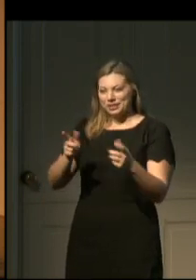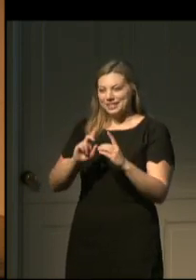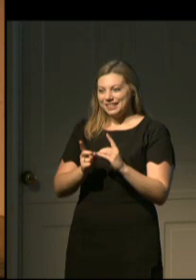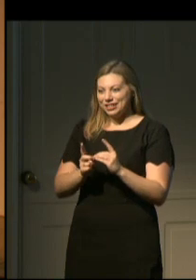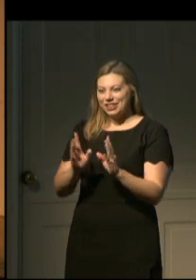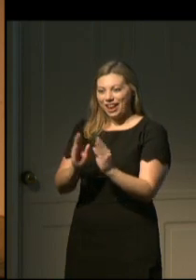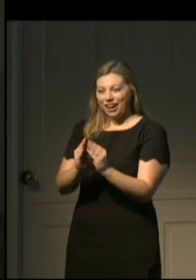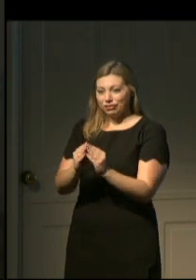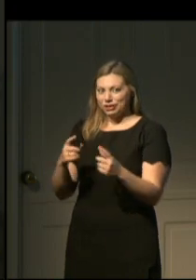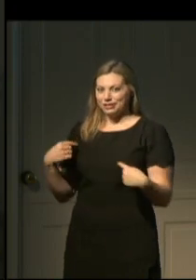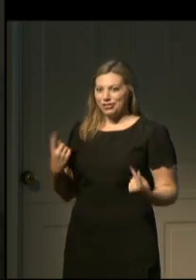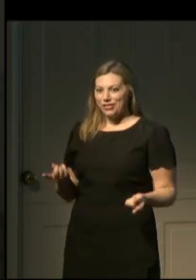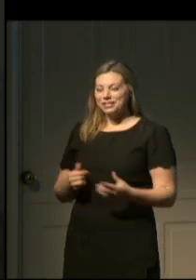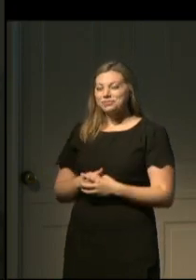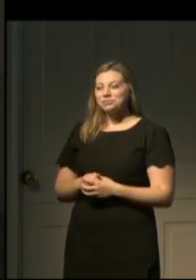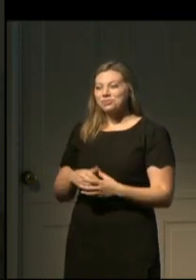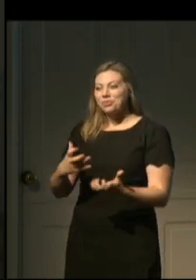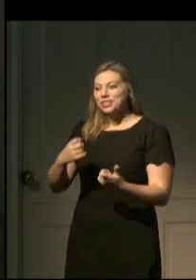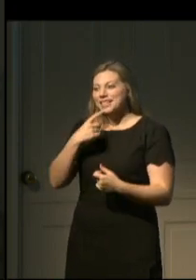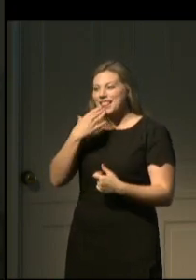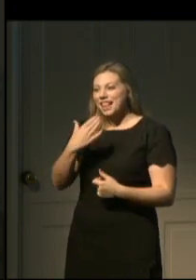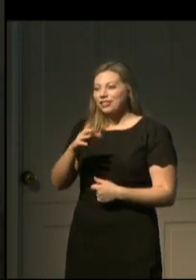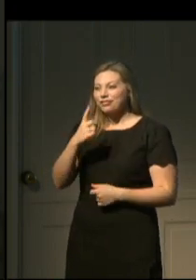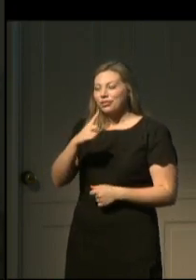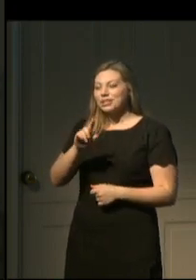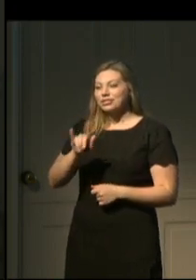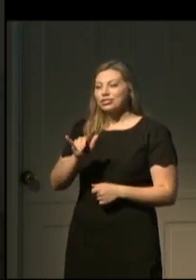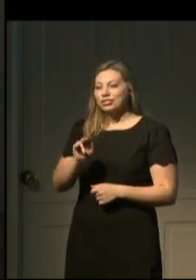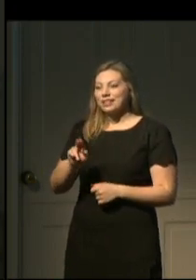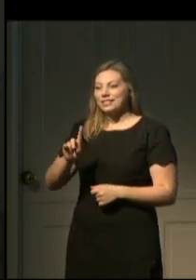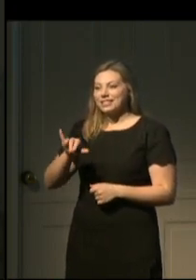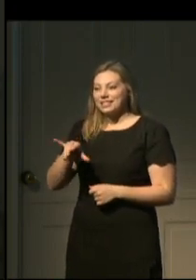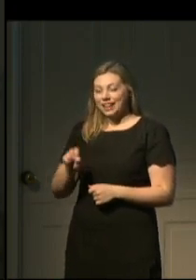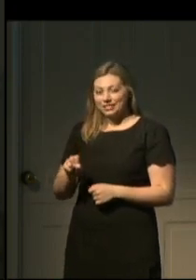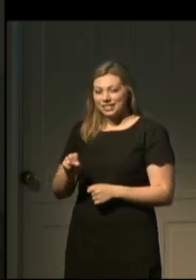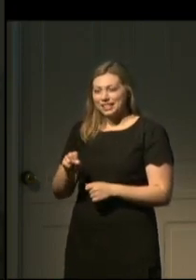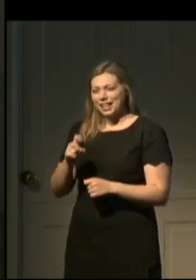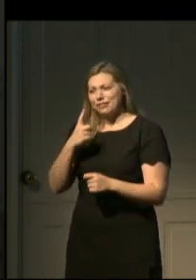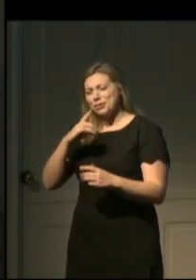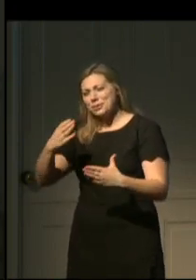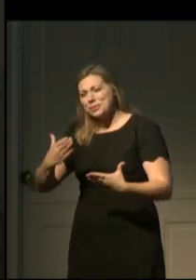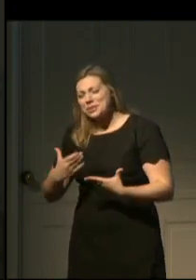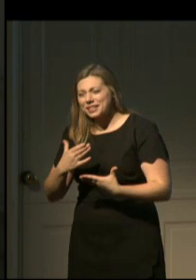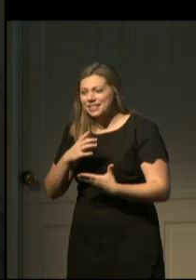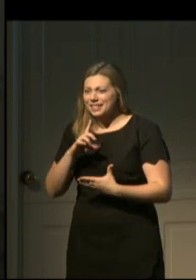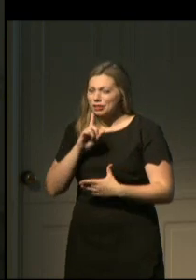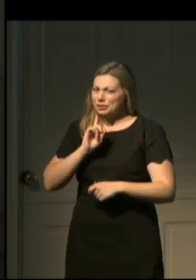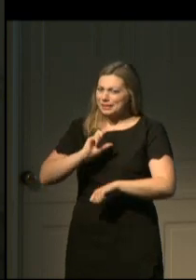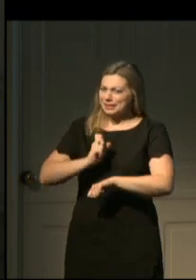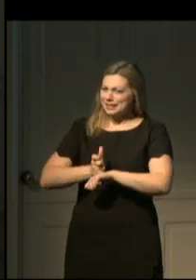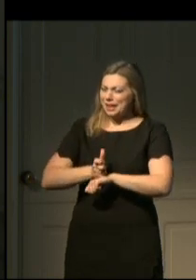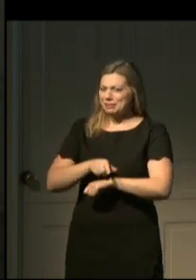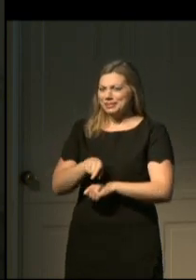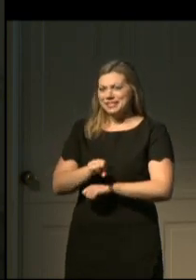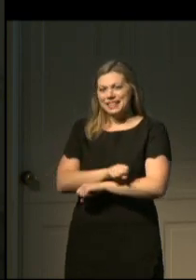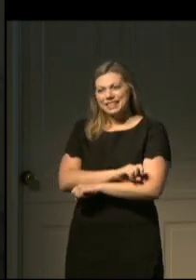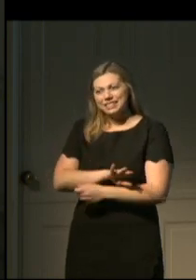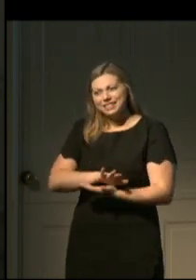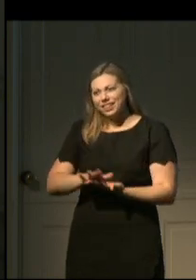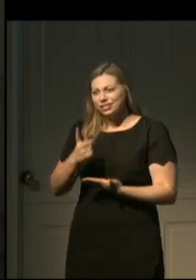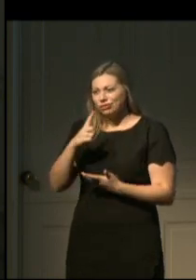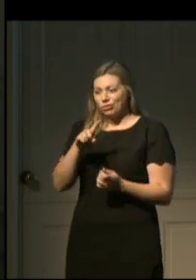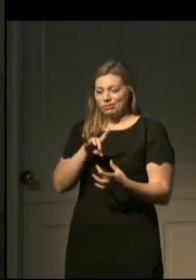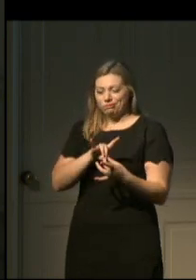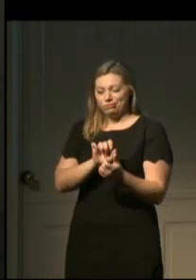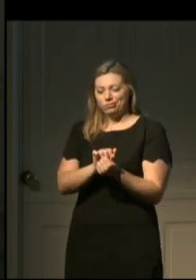digitization conference to date. I'd like to thank John Davis and Darren Burba for their welcomes and for setting the stage so nicely about how the